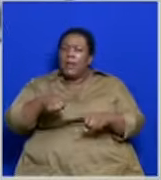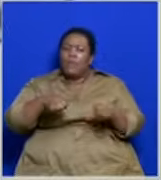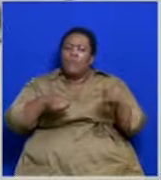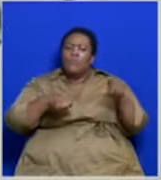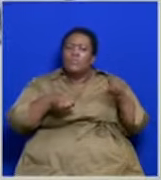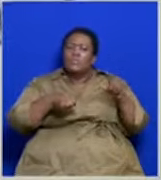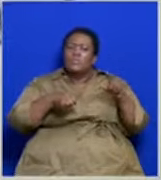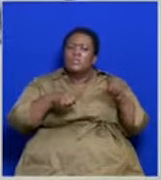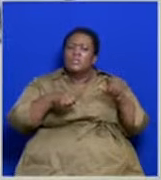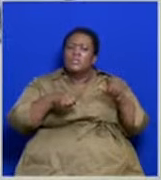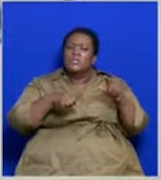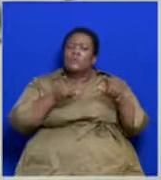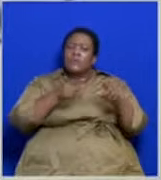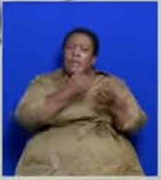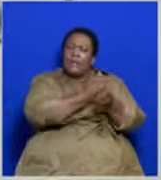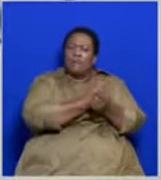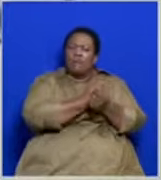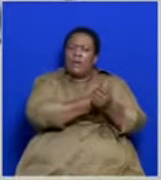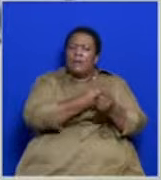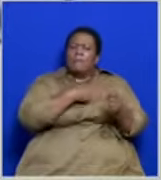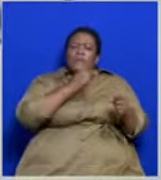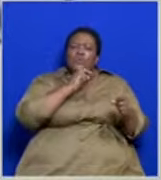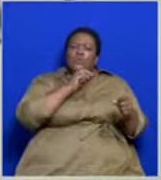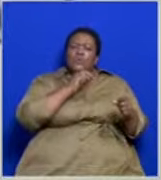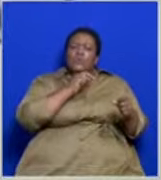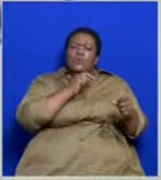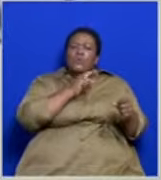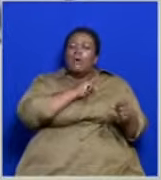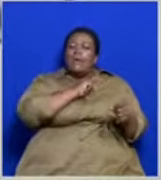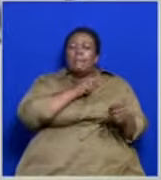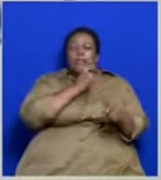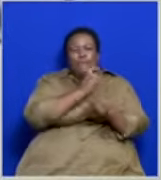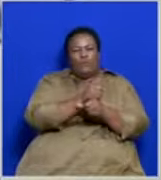truck. She used cell phone